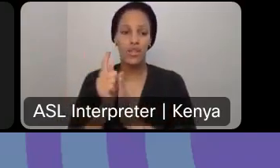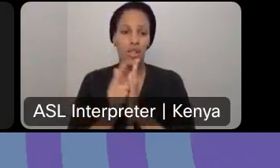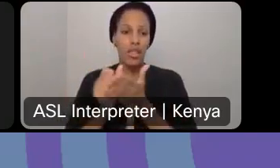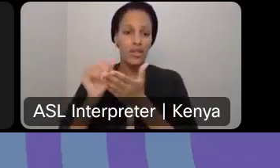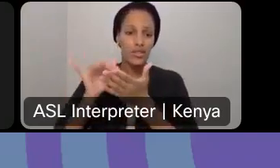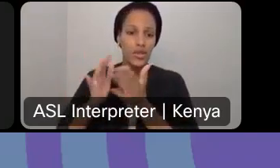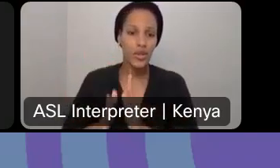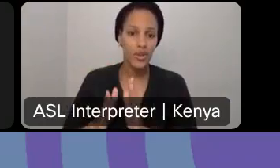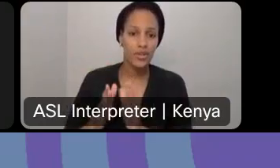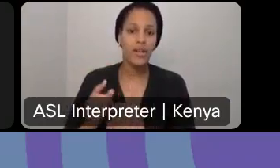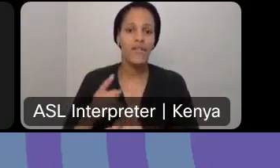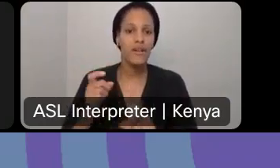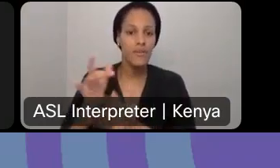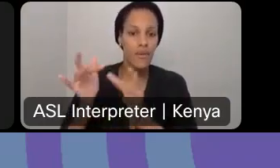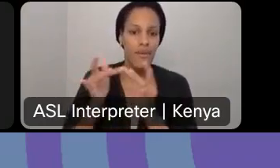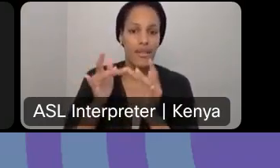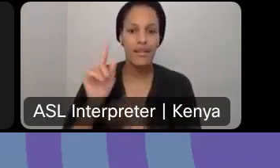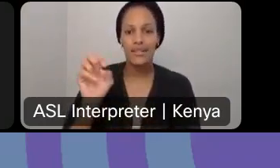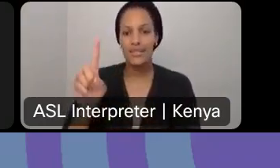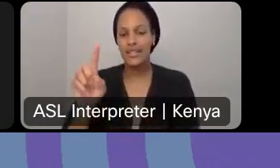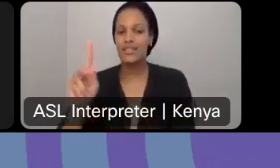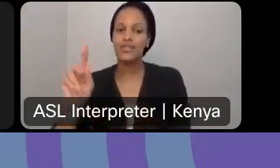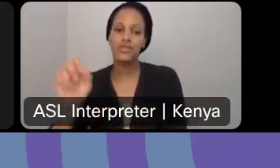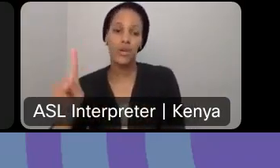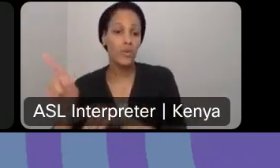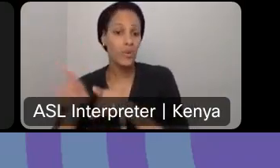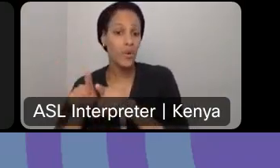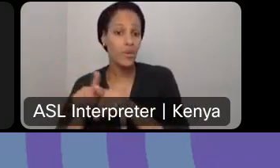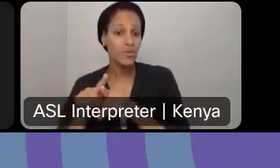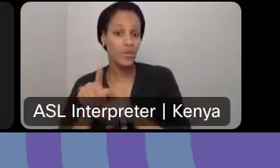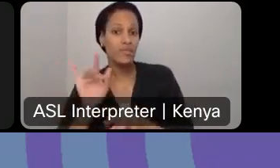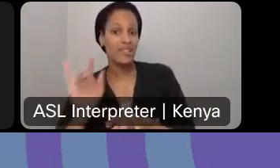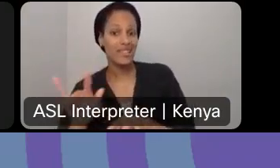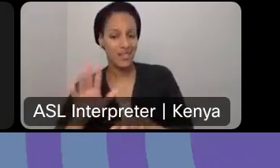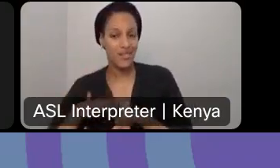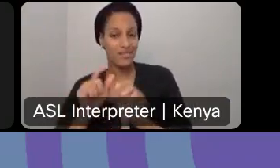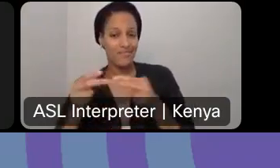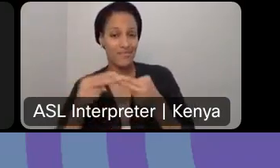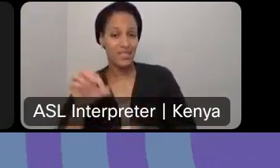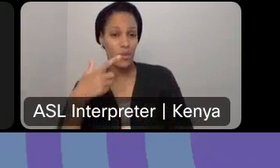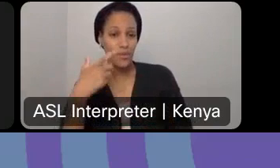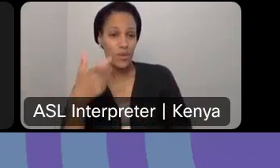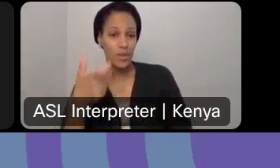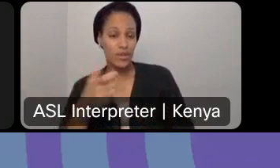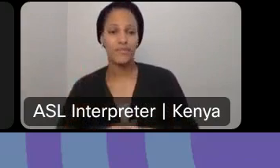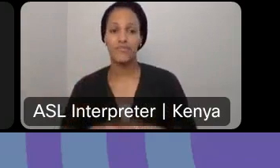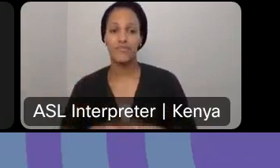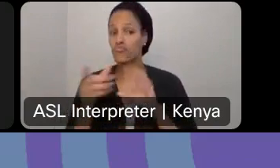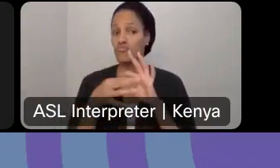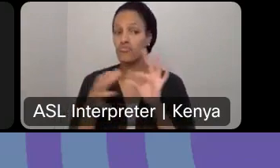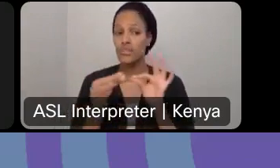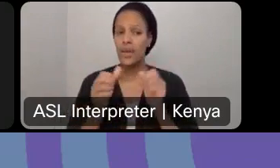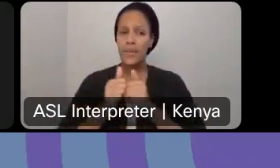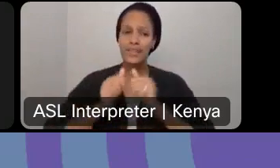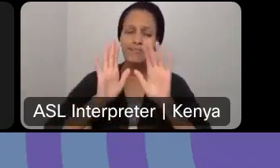to check it out. She says, even with excellent treatment, wonderful family and